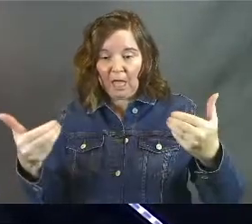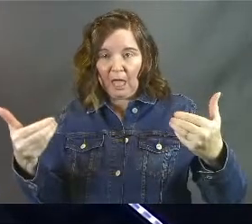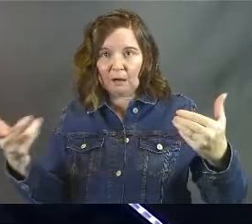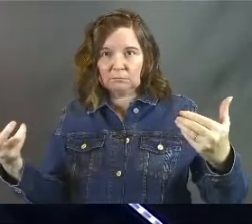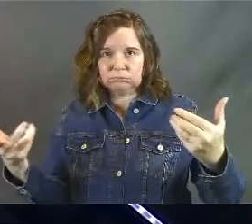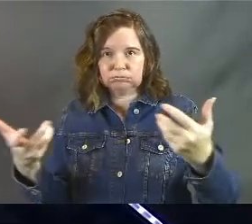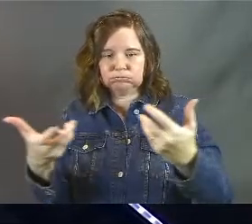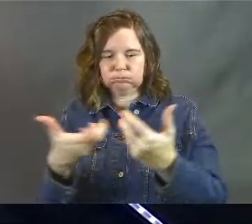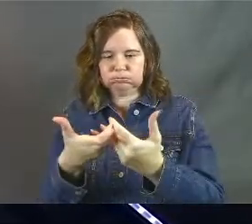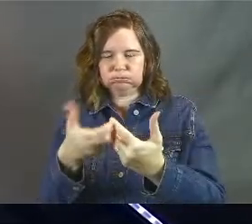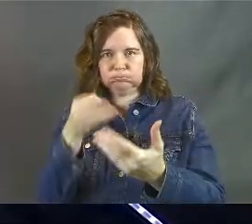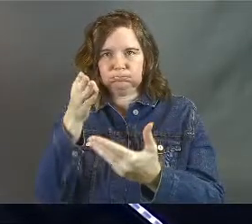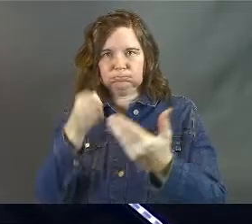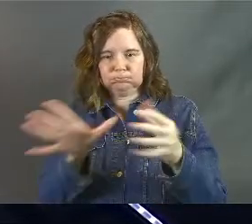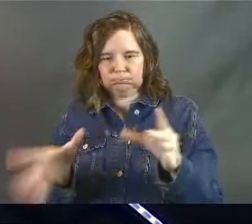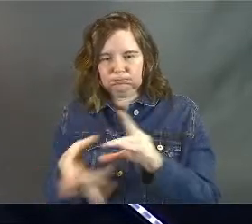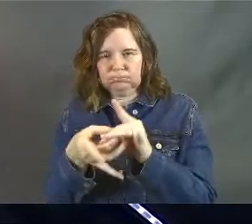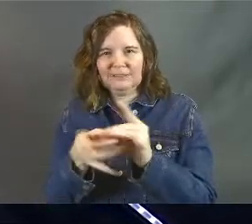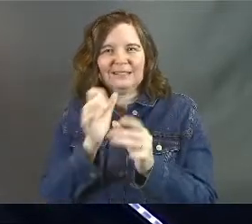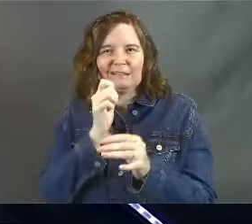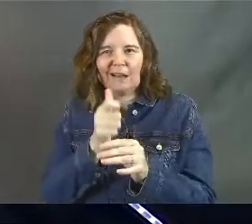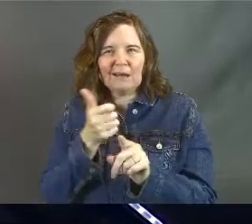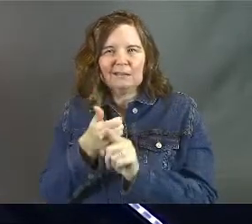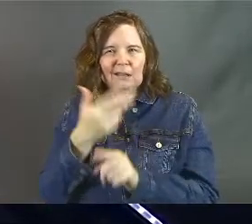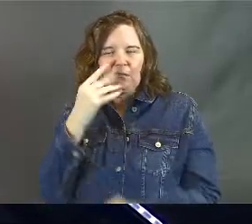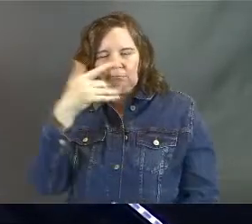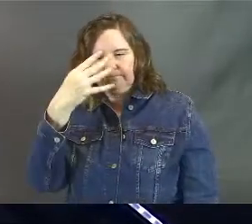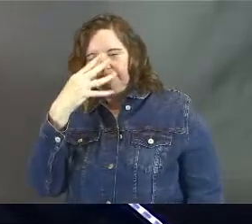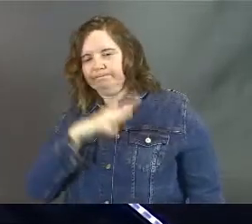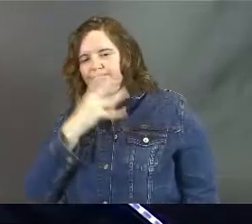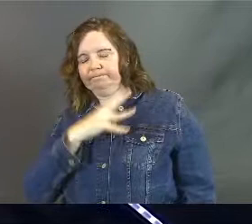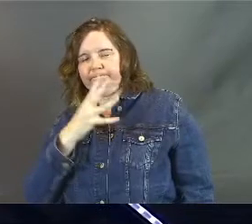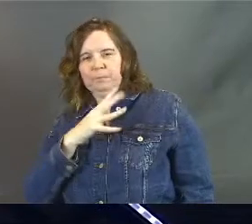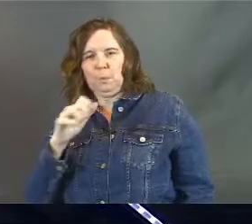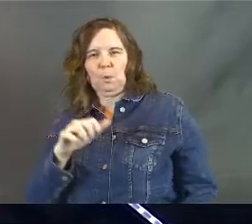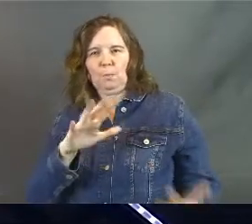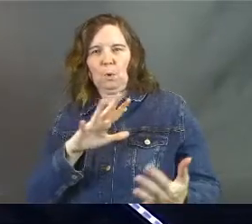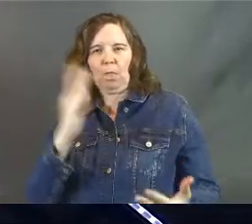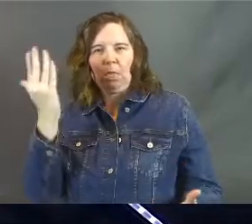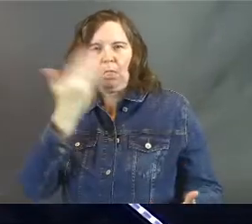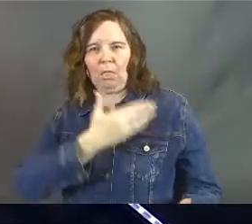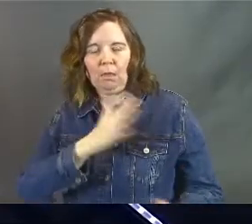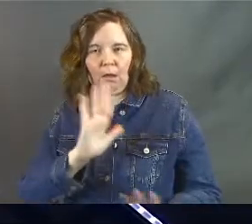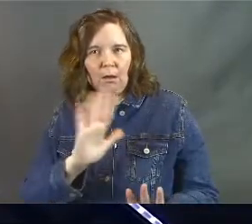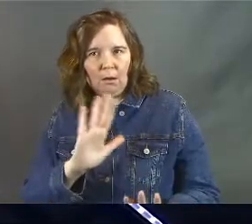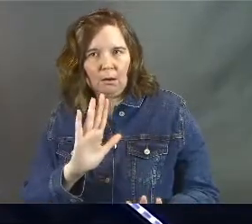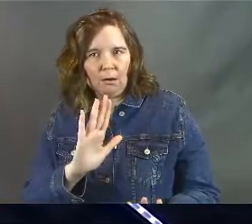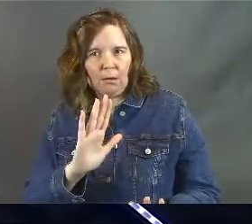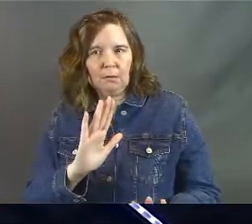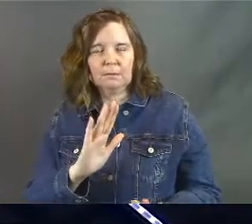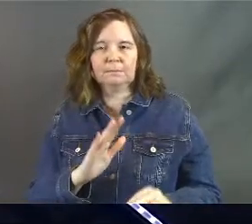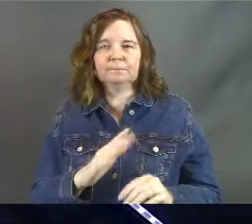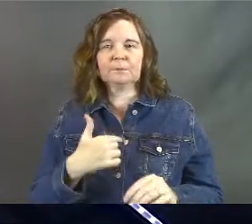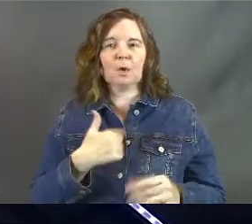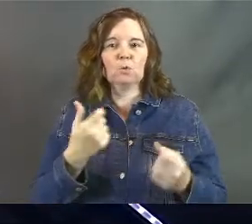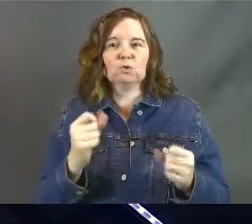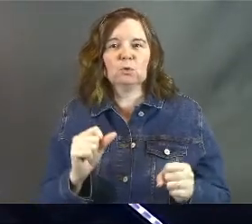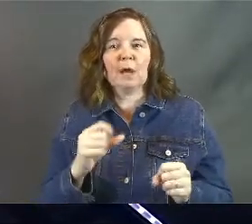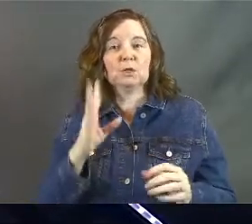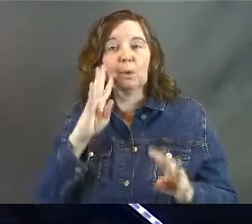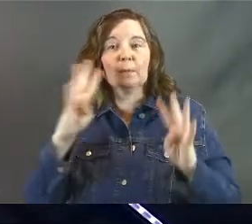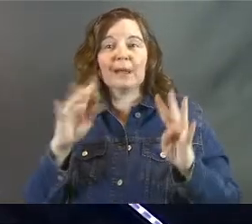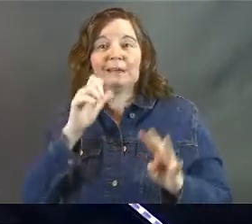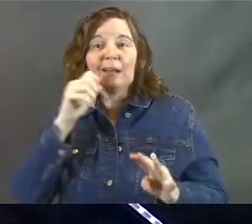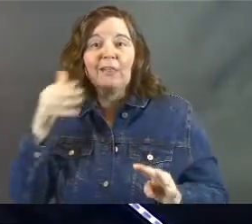to fill in the gaps, not in a self-denial kind of a way where we approach this problem, we approach this brokenness, and we try to